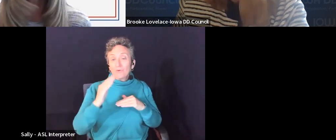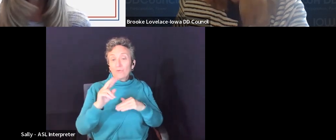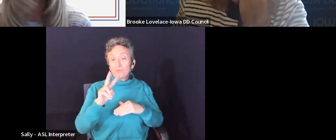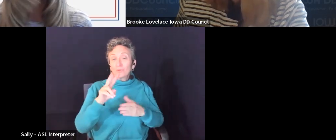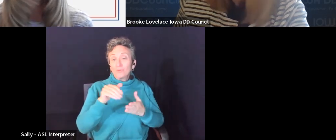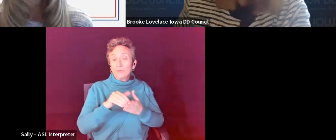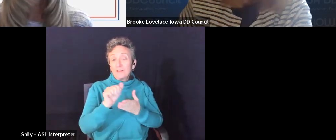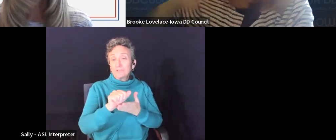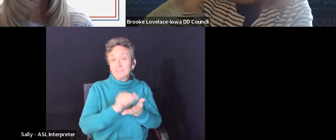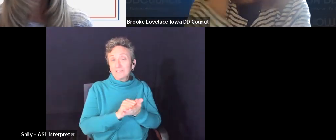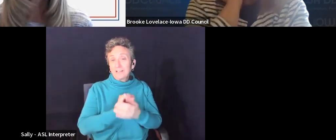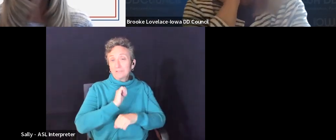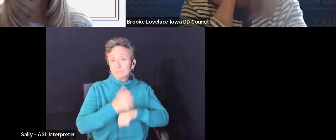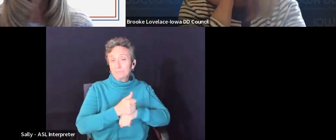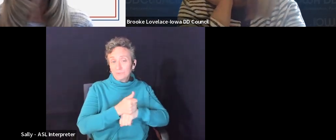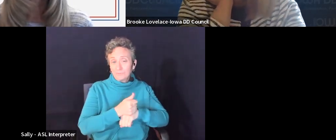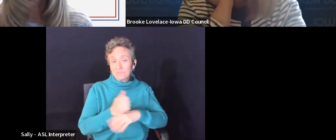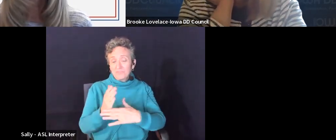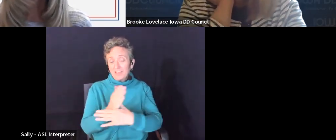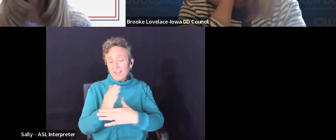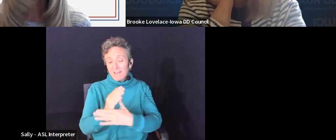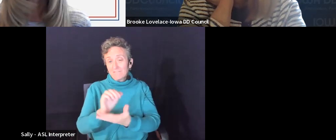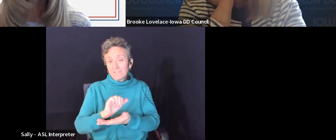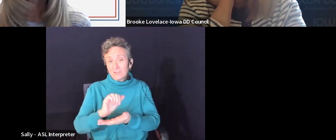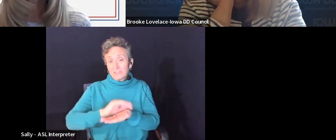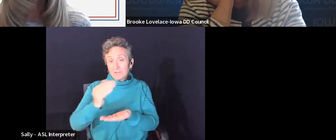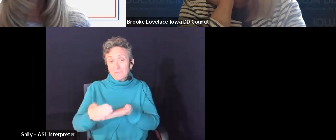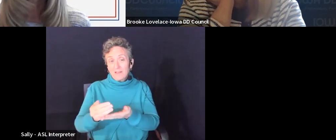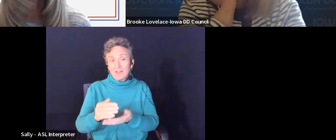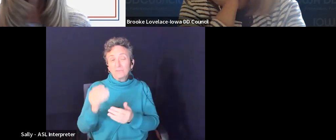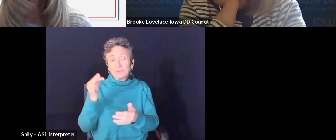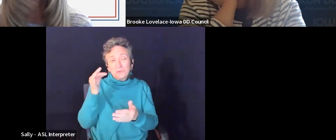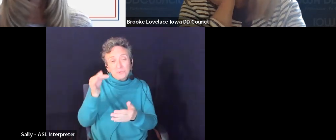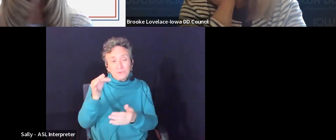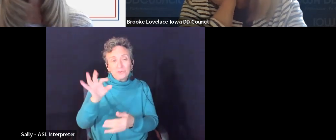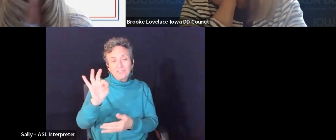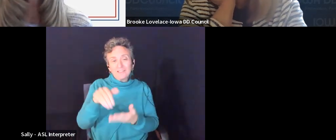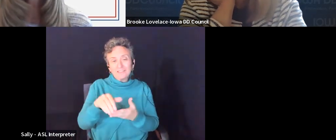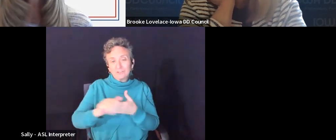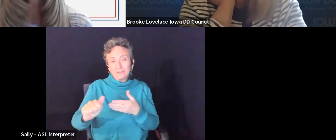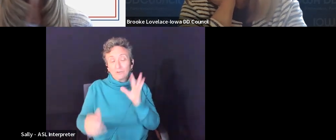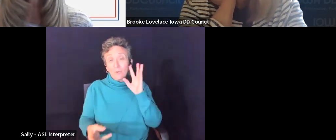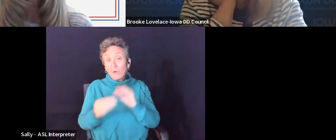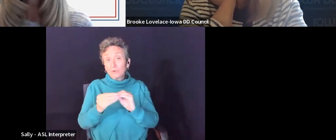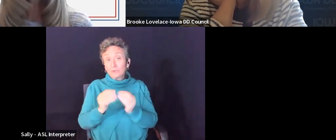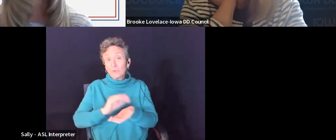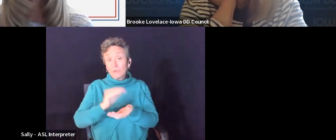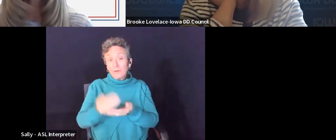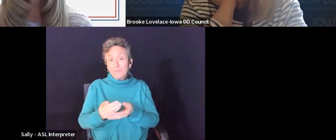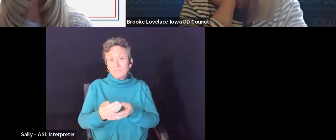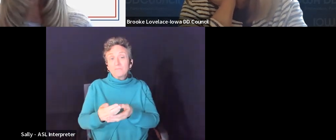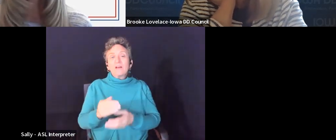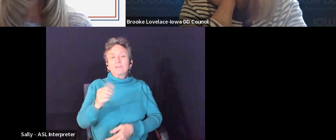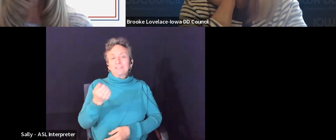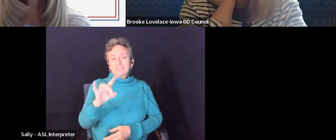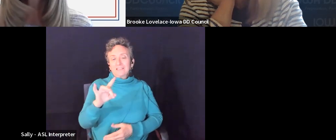accounts today. The average account size is almost $9,000 and our total assets are 18 million. But one of the